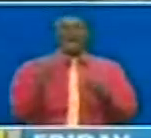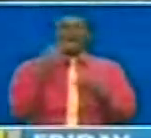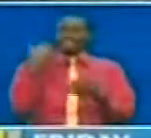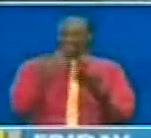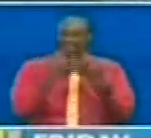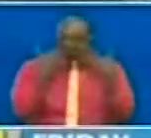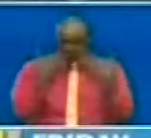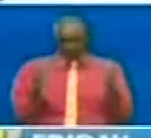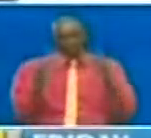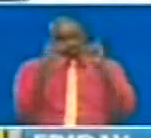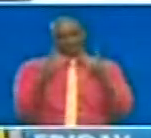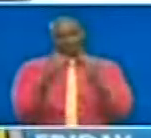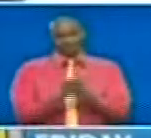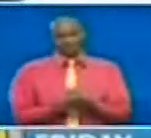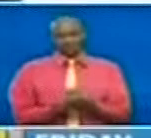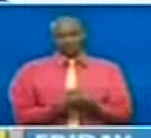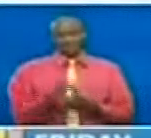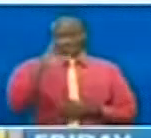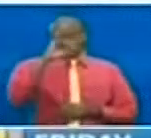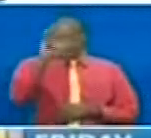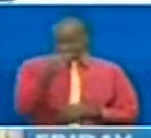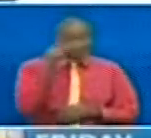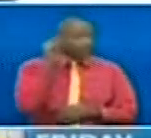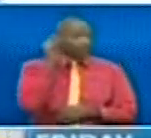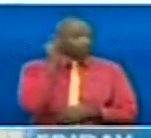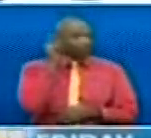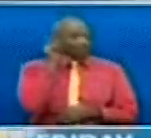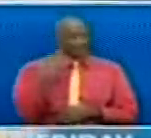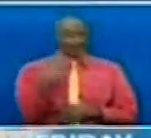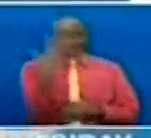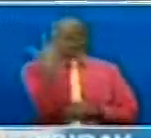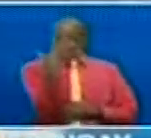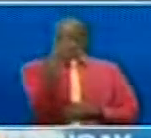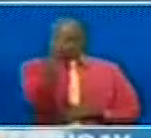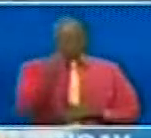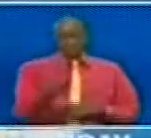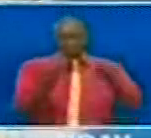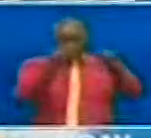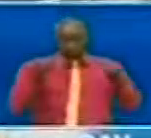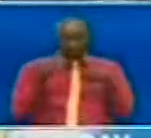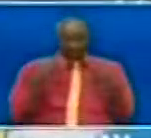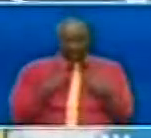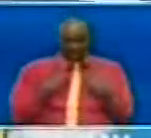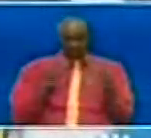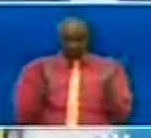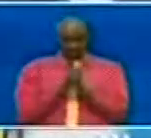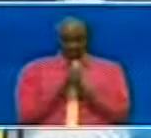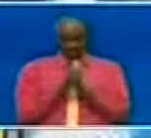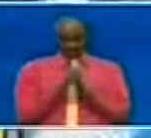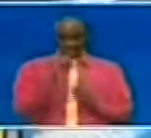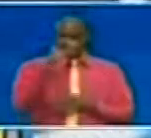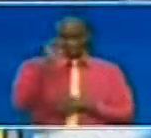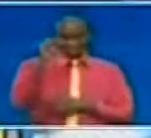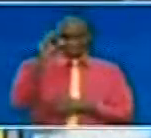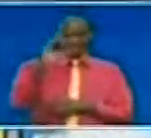is fully determined. Chief Justice William Mutunga has already appointed a 5-judge bench led by Justice Isaac Lenaola to determine